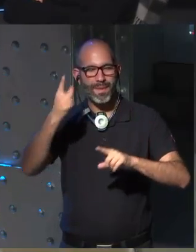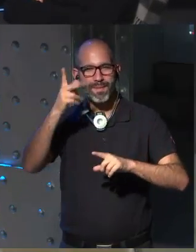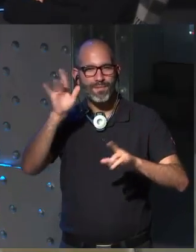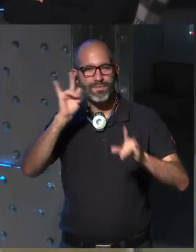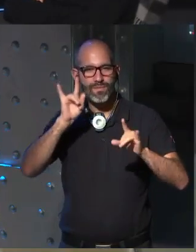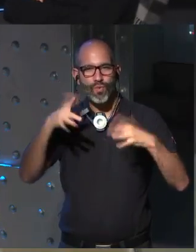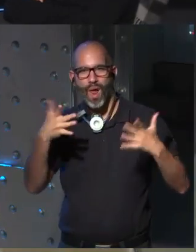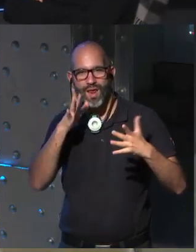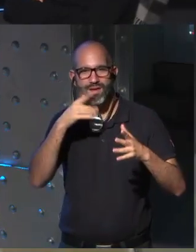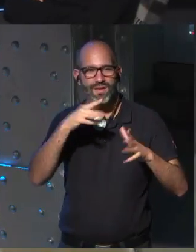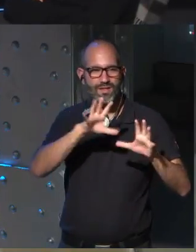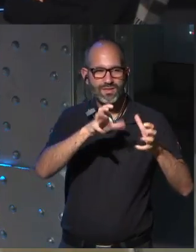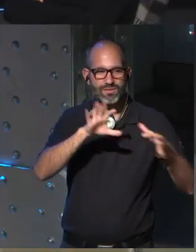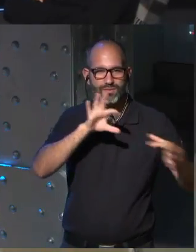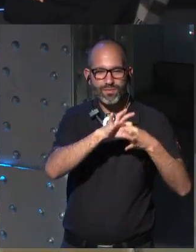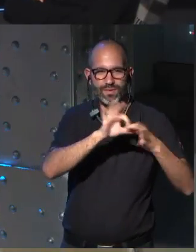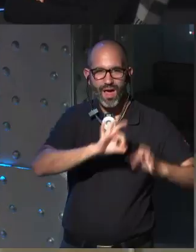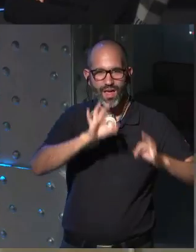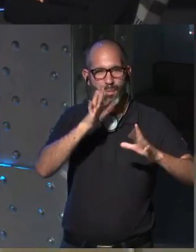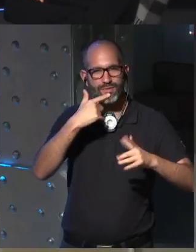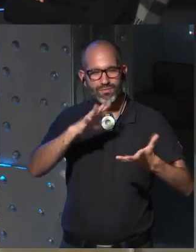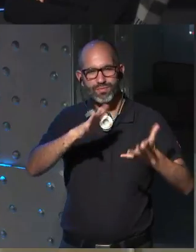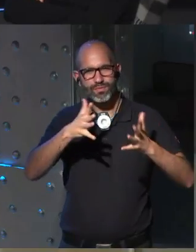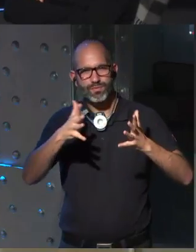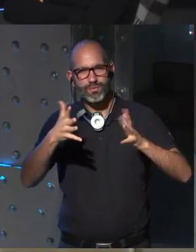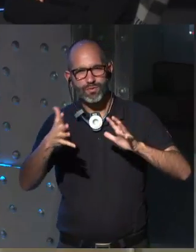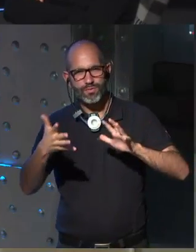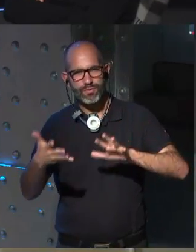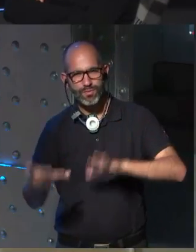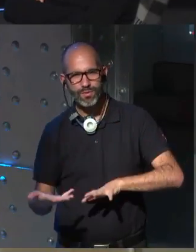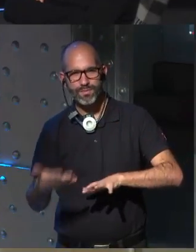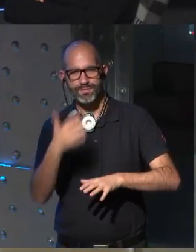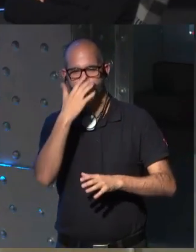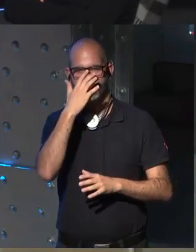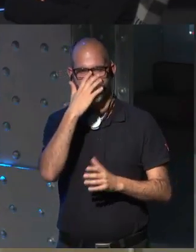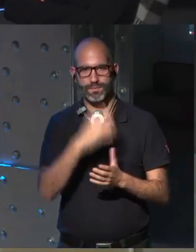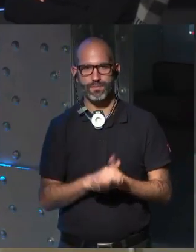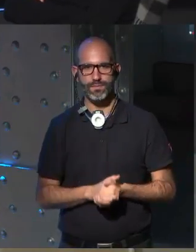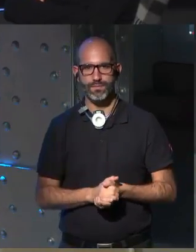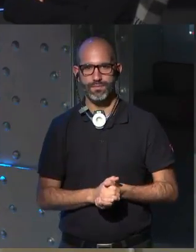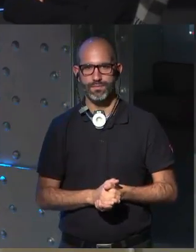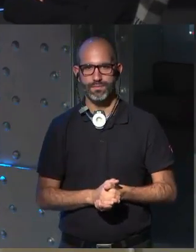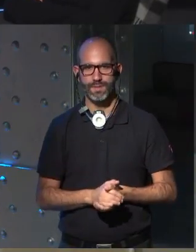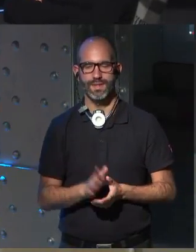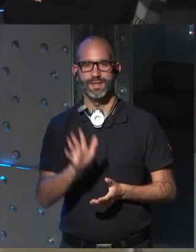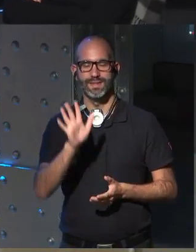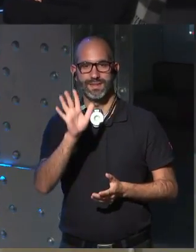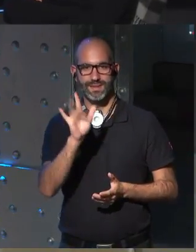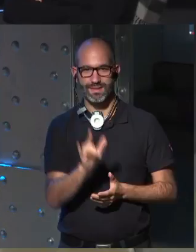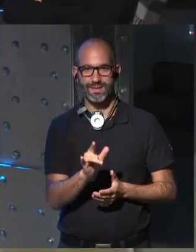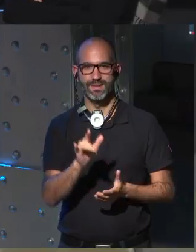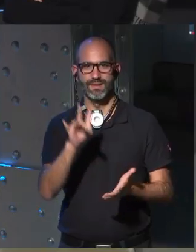that initial memory with the radio, so things are changing in that area too. When I was younger, for a while, I was convinced